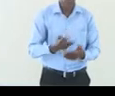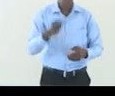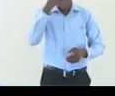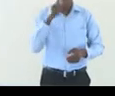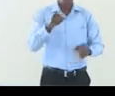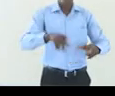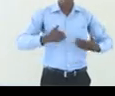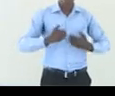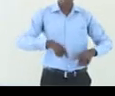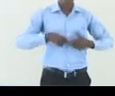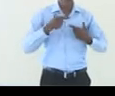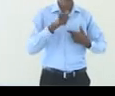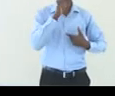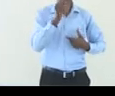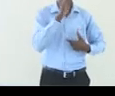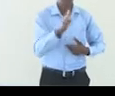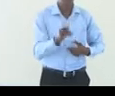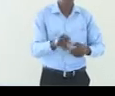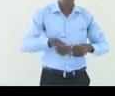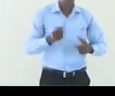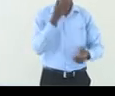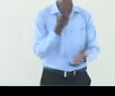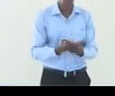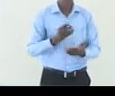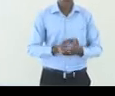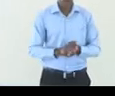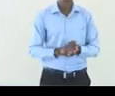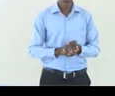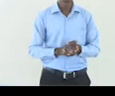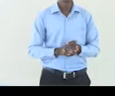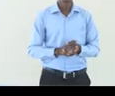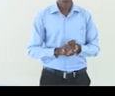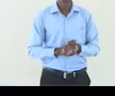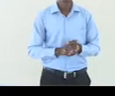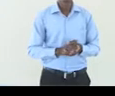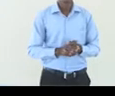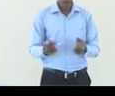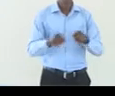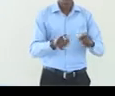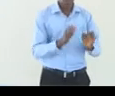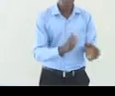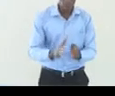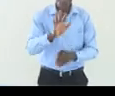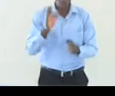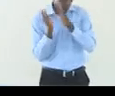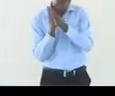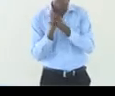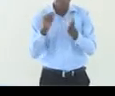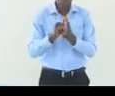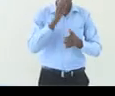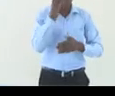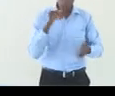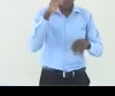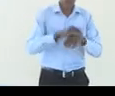And I was telling the young people who were on retreat or workshop here, as you lay your bed, so you lie on it.